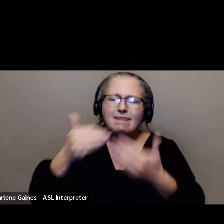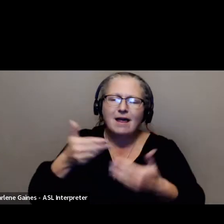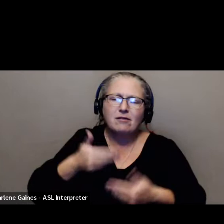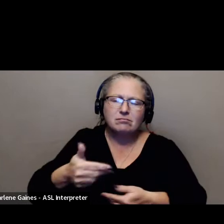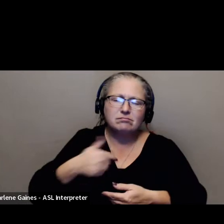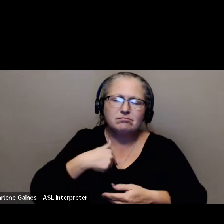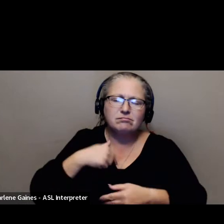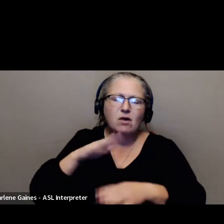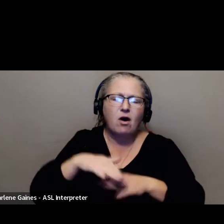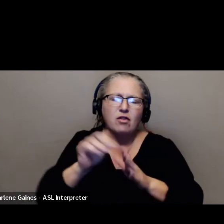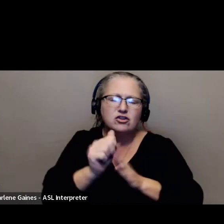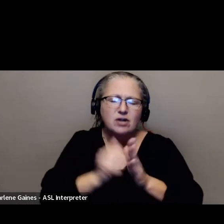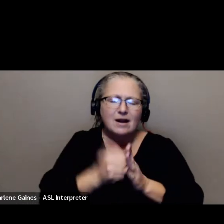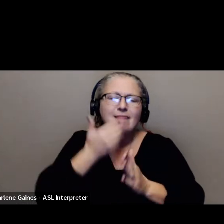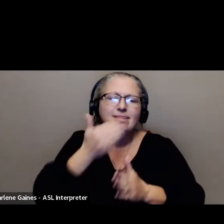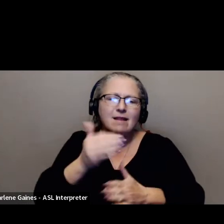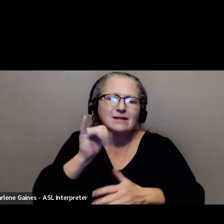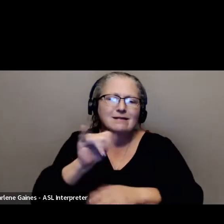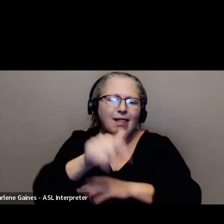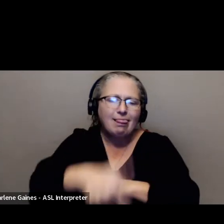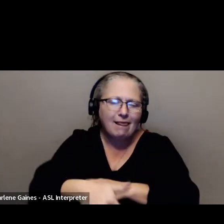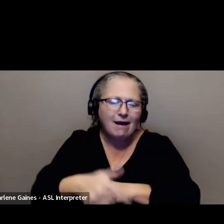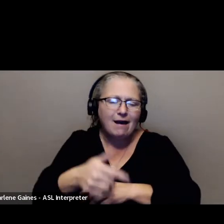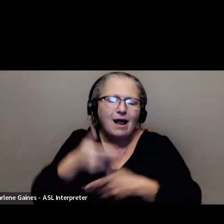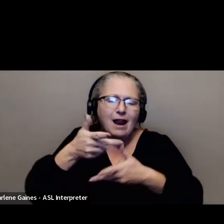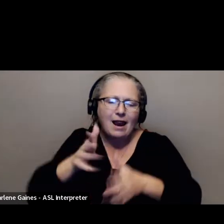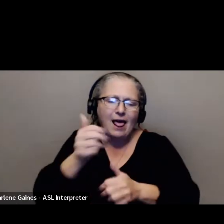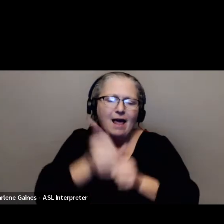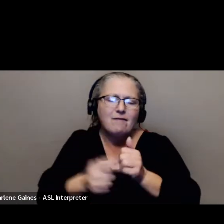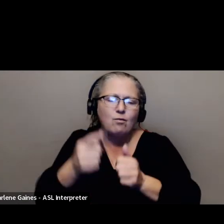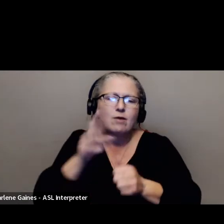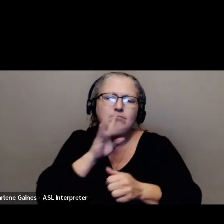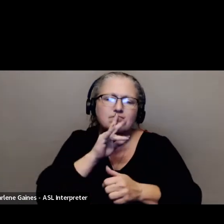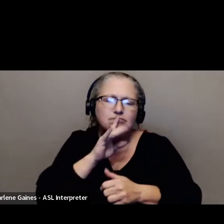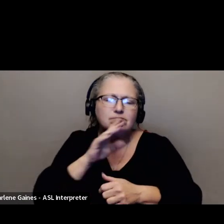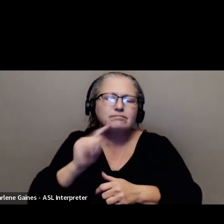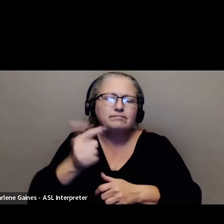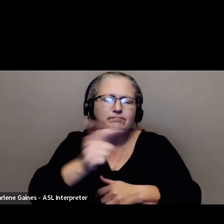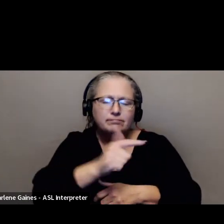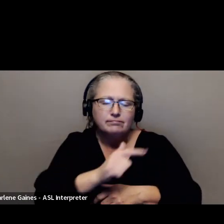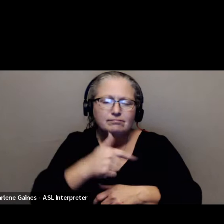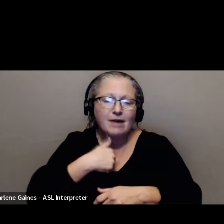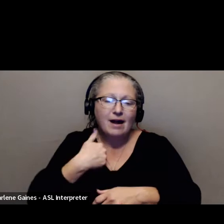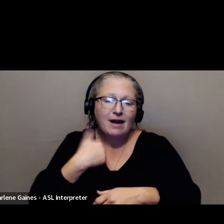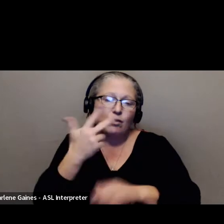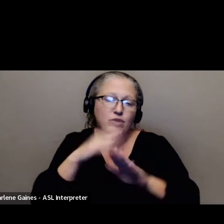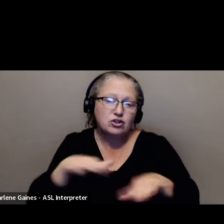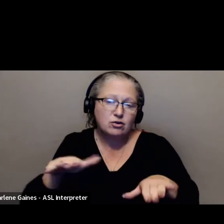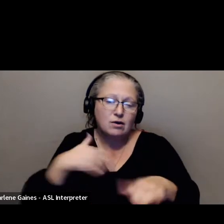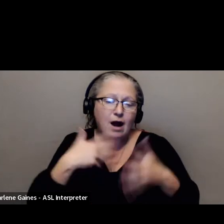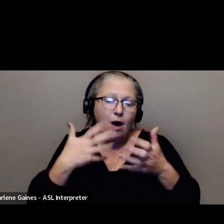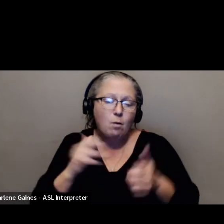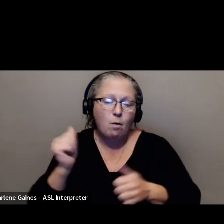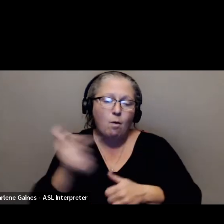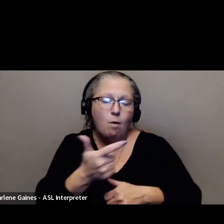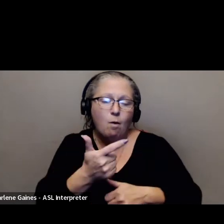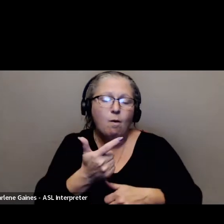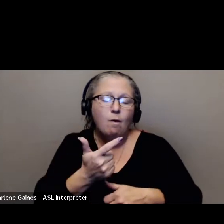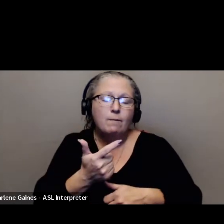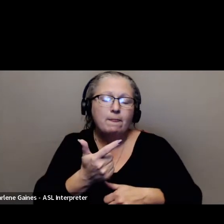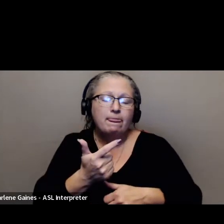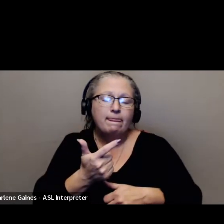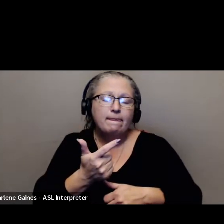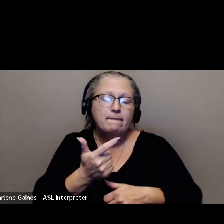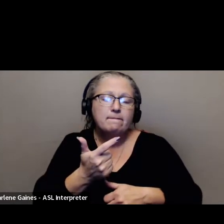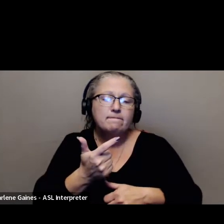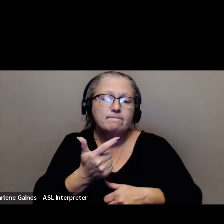agenda tonight, and thank you for staying late and allowing everyone to have the space to speak their piece. I have 3 children, and I want them to